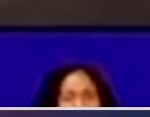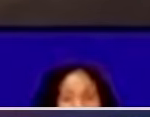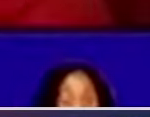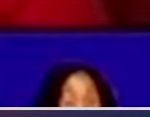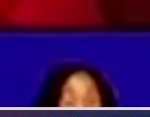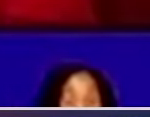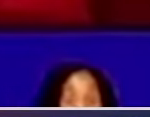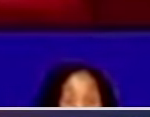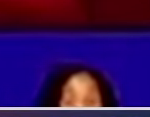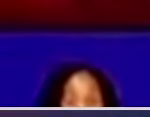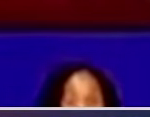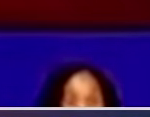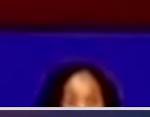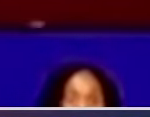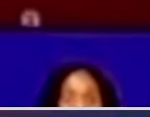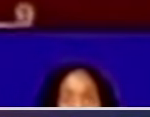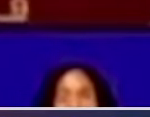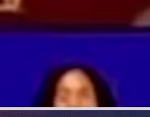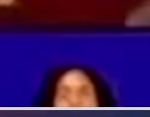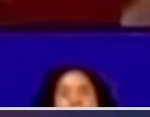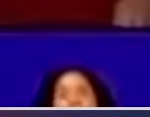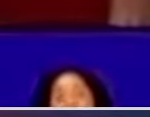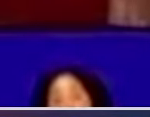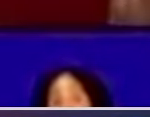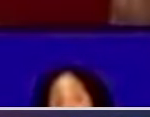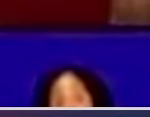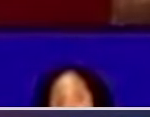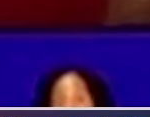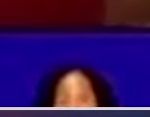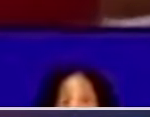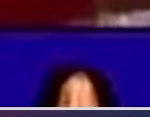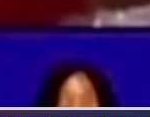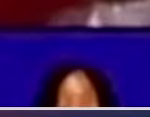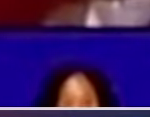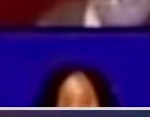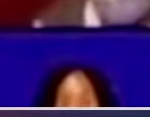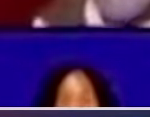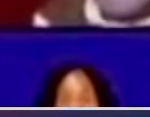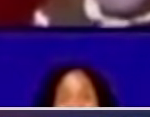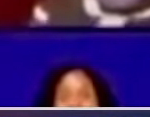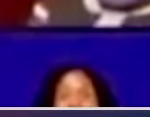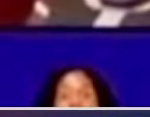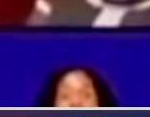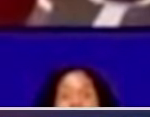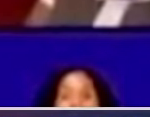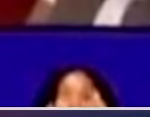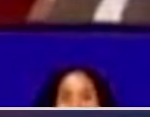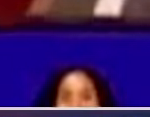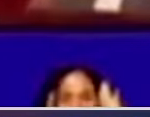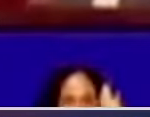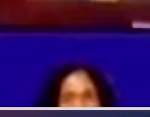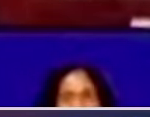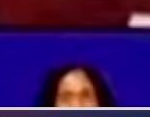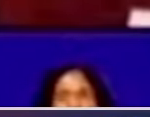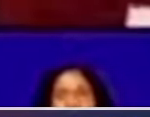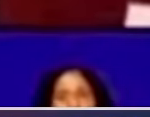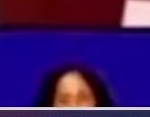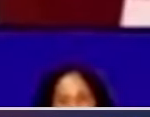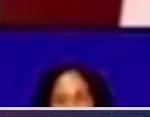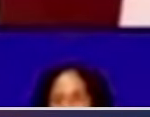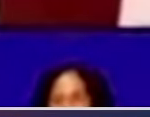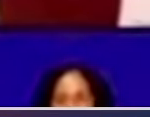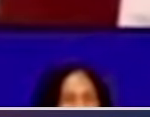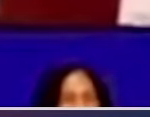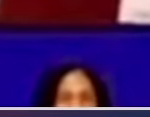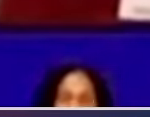Minister and her flouting of lockdown regulations were already enough to fire her. So why promote her to this crucial portfolio, only